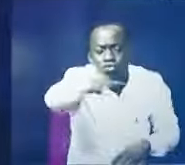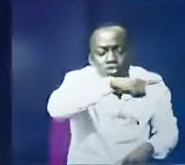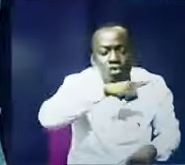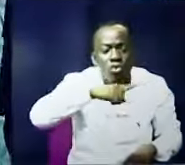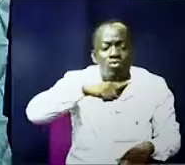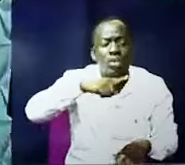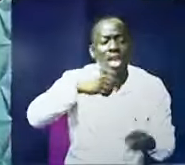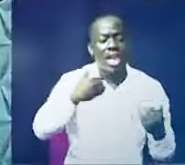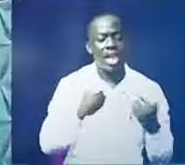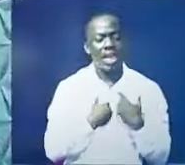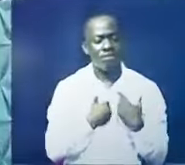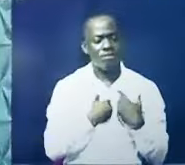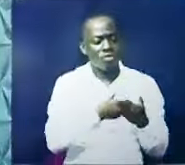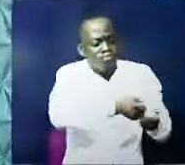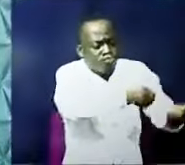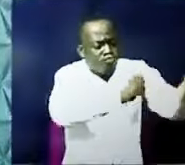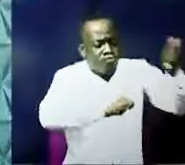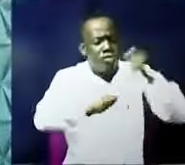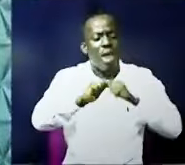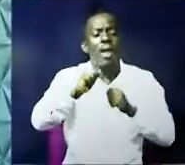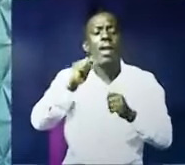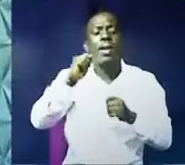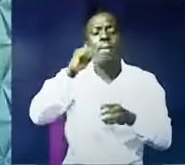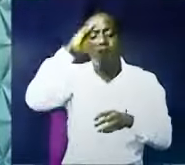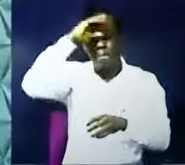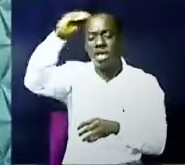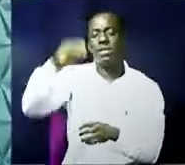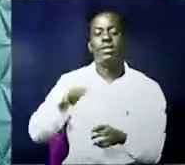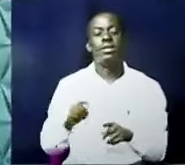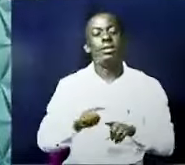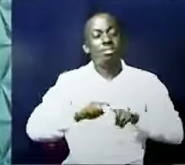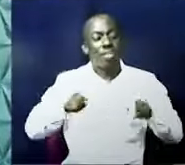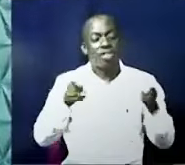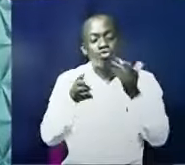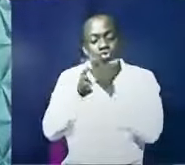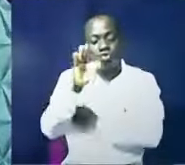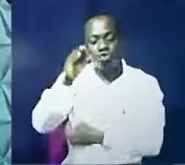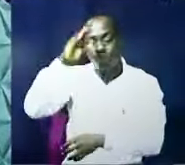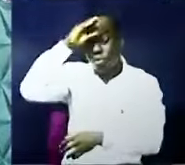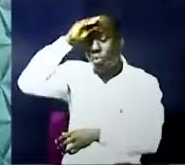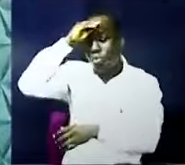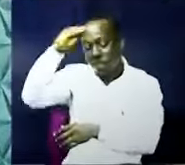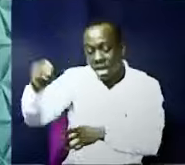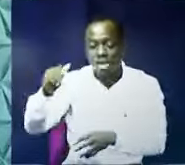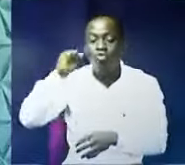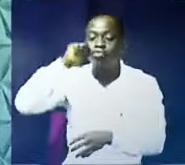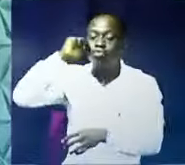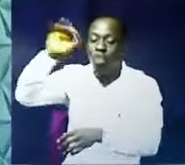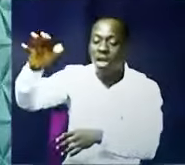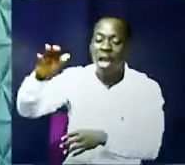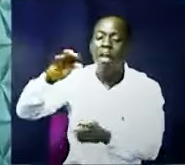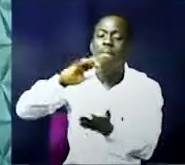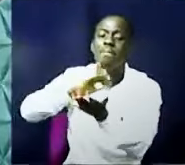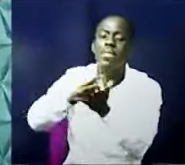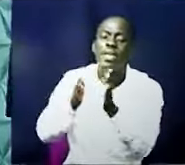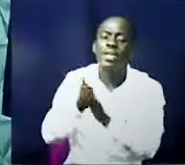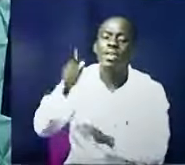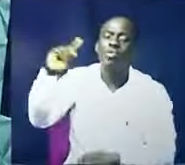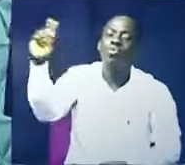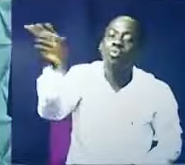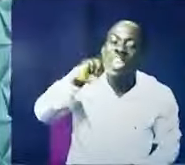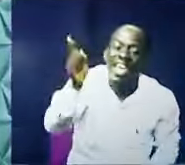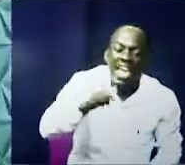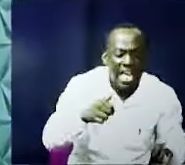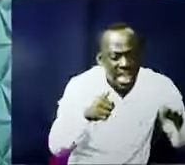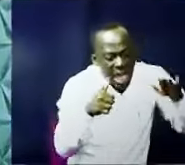but God's men and God's women are made in the closet where they have time with him. When they are